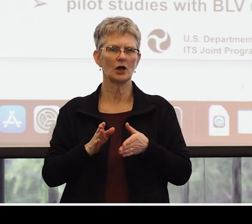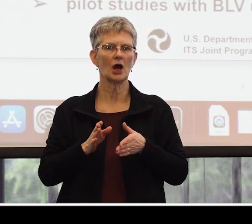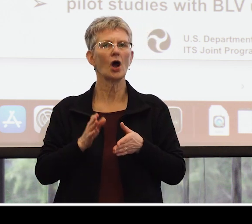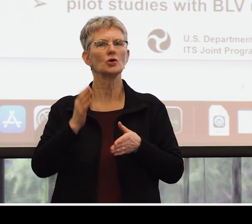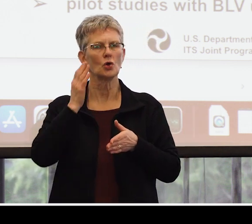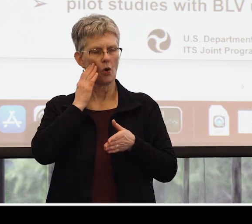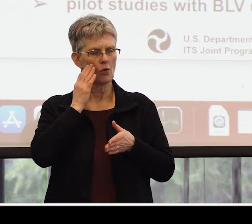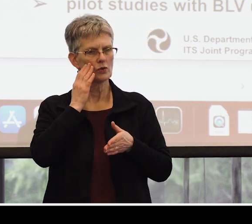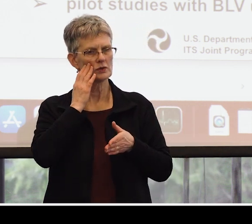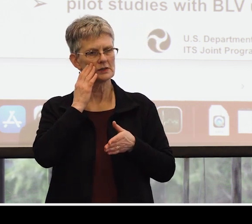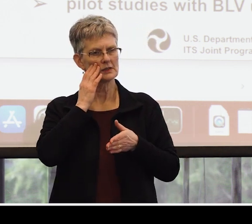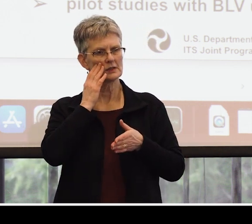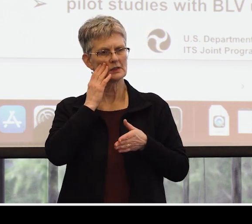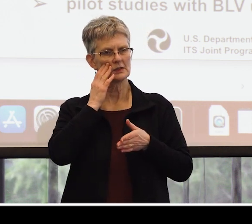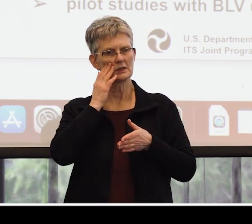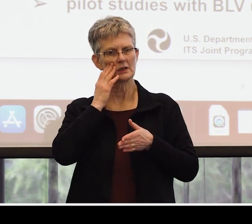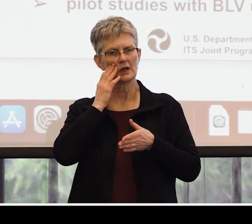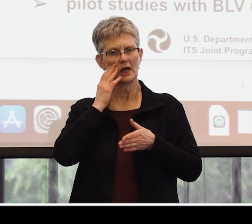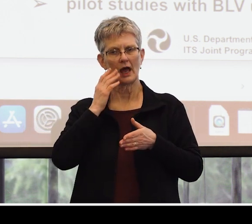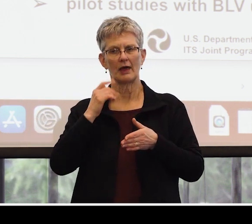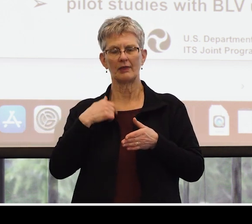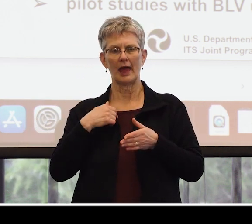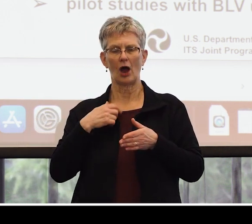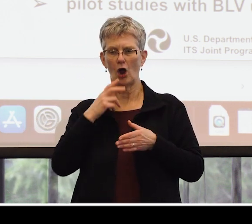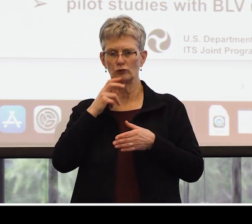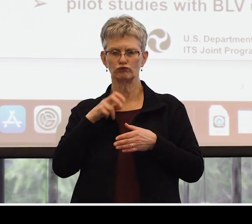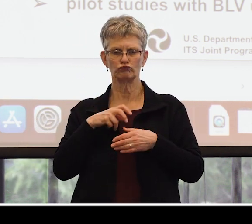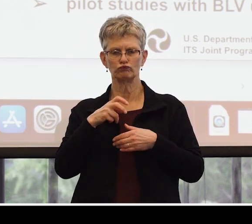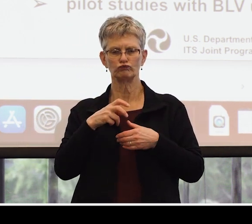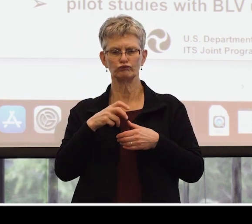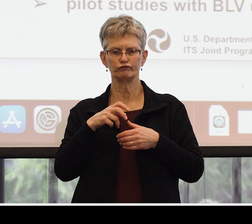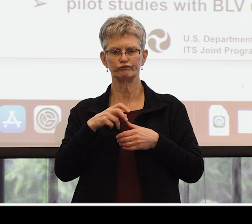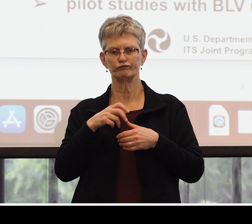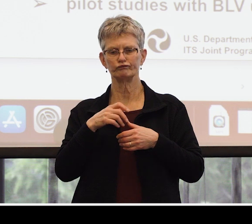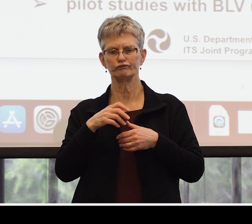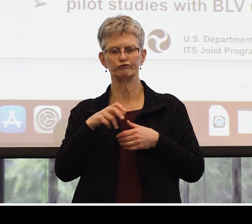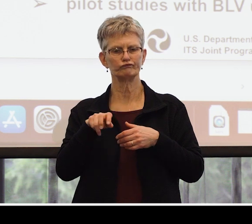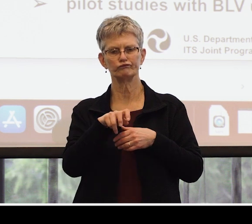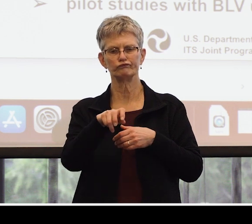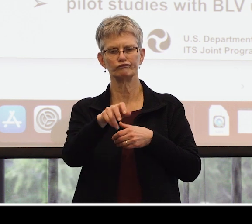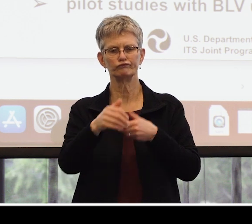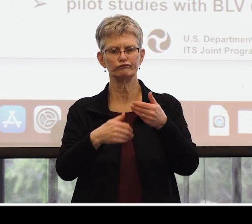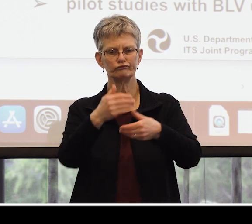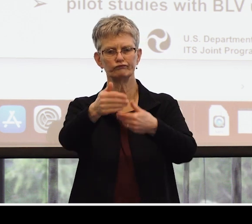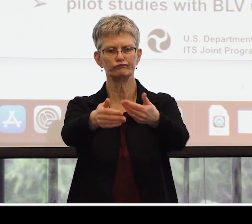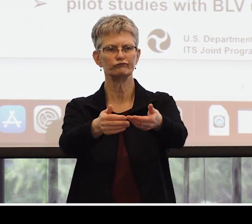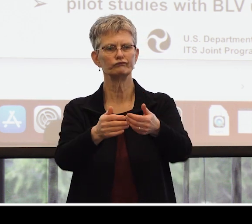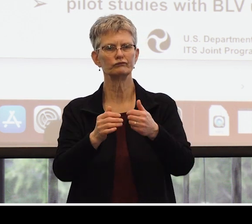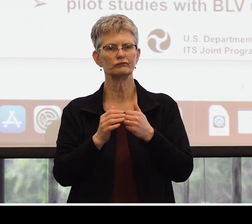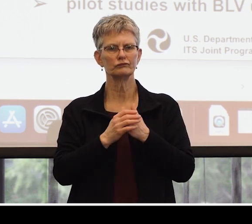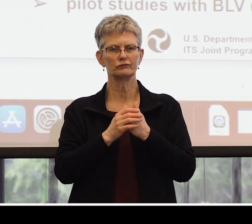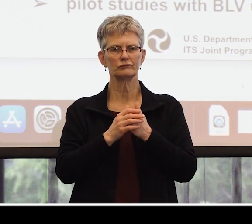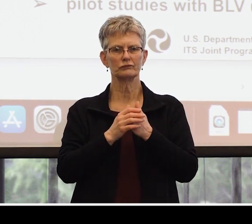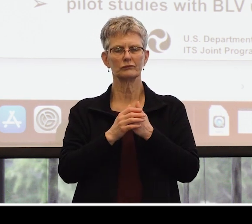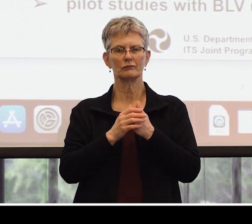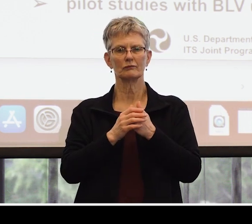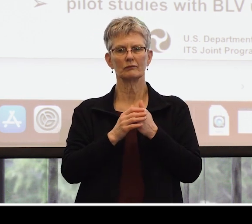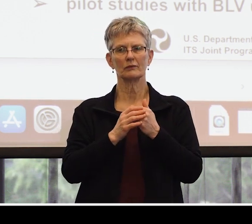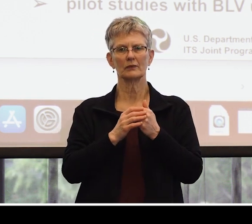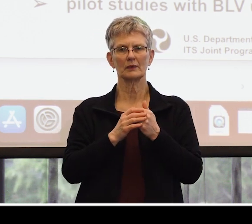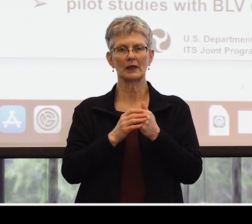traversing, equivalent of looking at whatever is in focus for somebody who